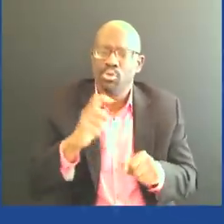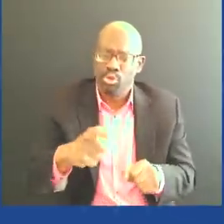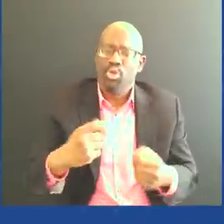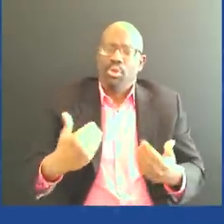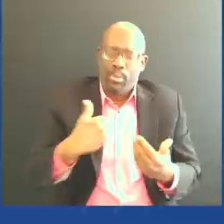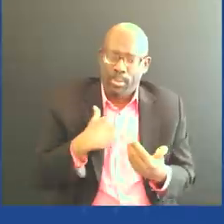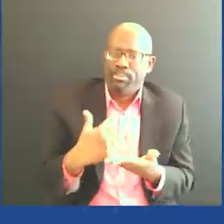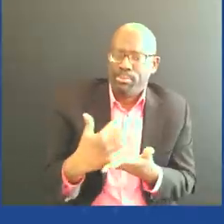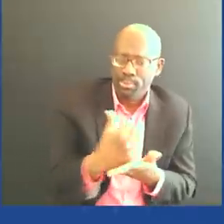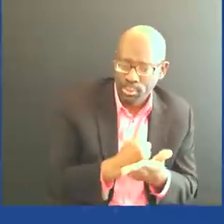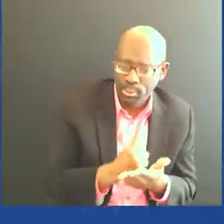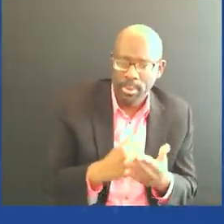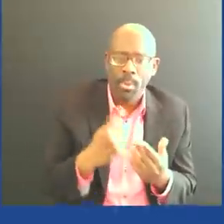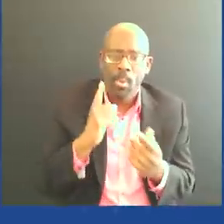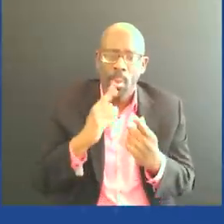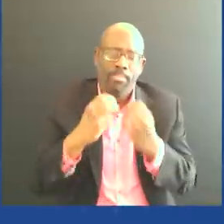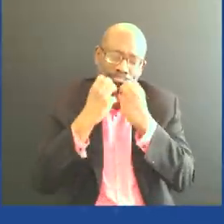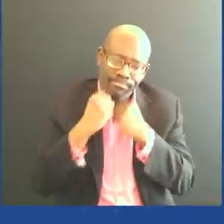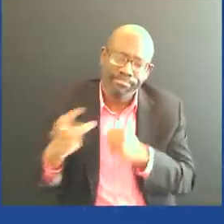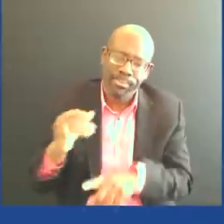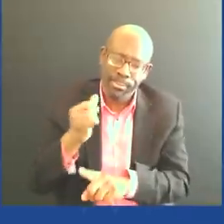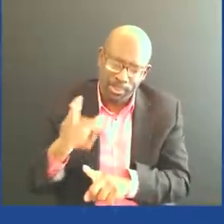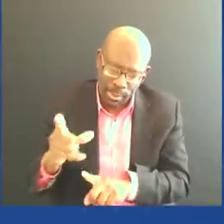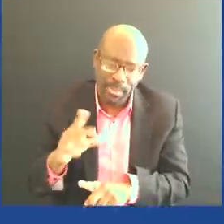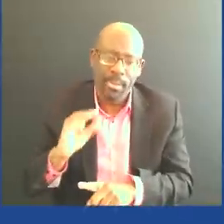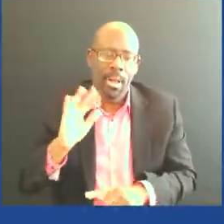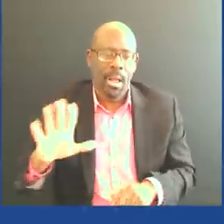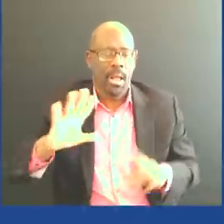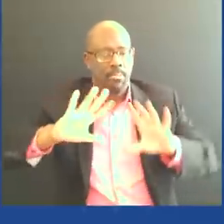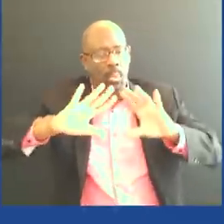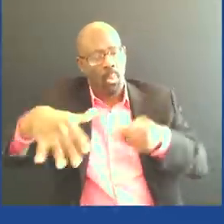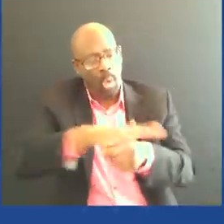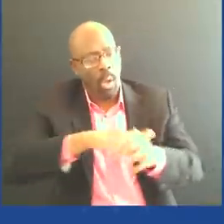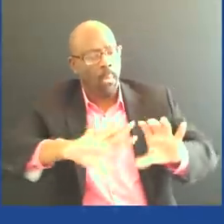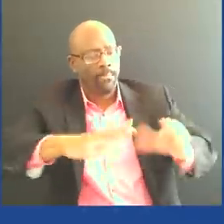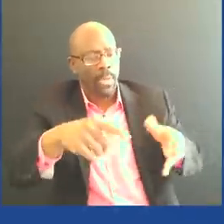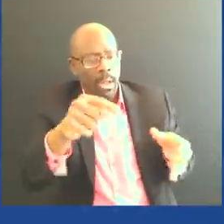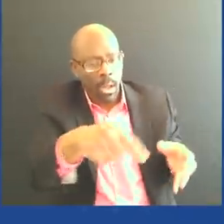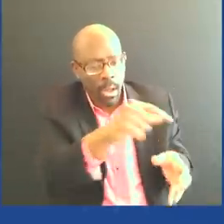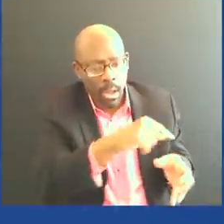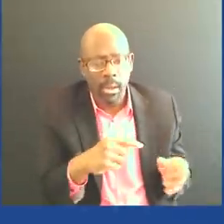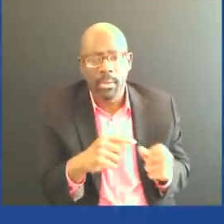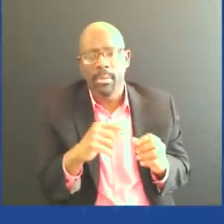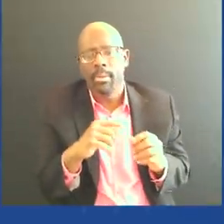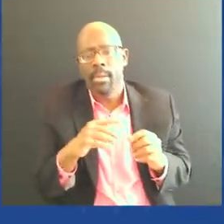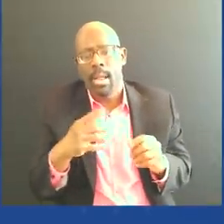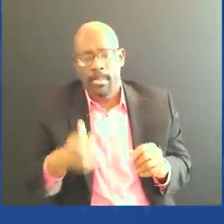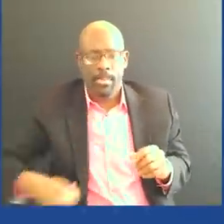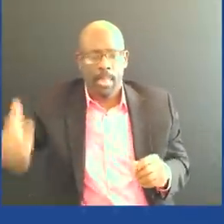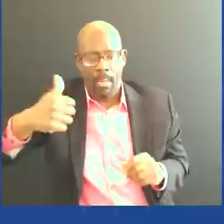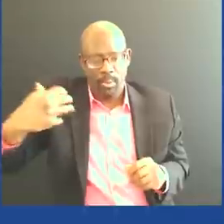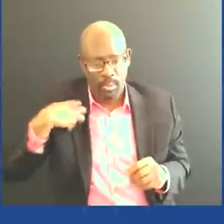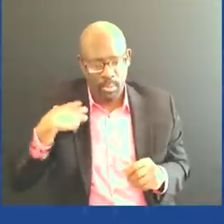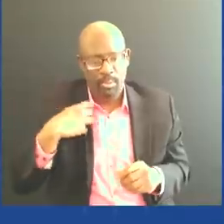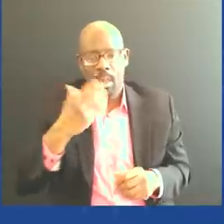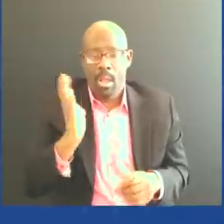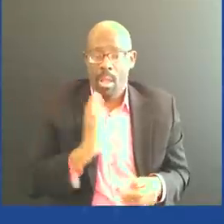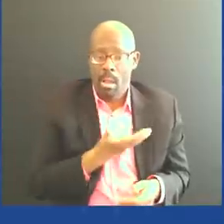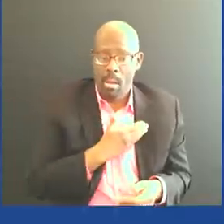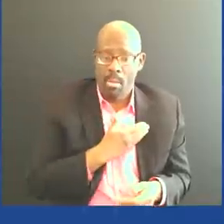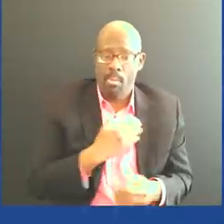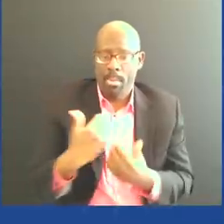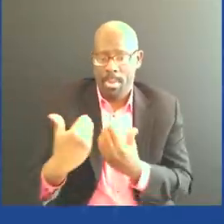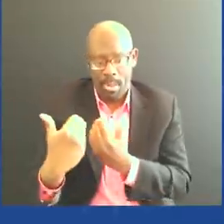for our entire family. As your Commander-in-Chief, I believe it is our sacred obligation as a nation